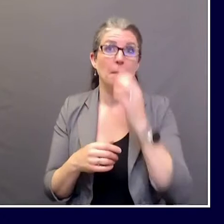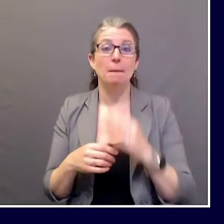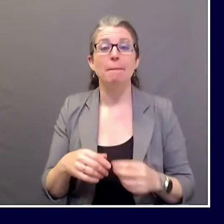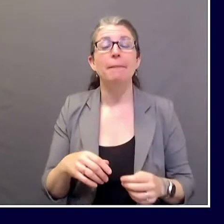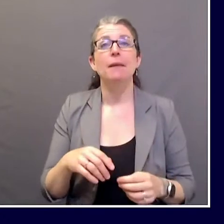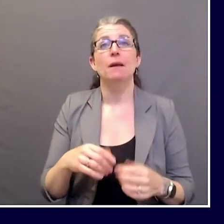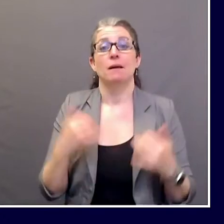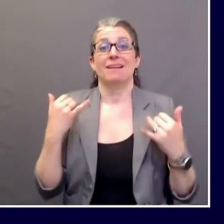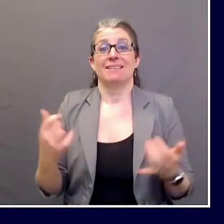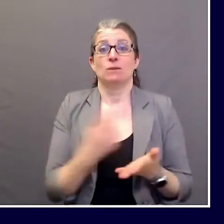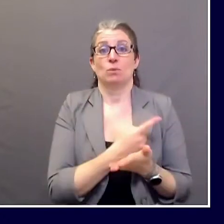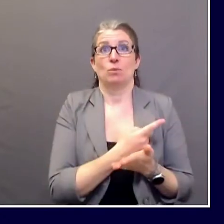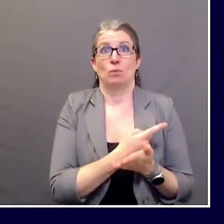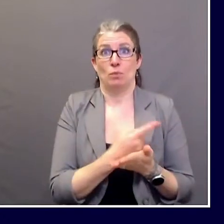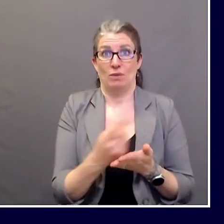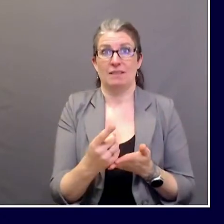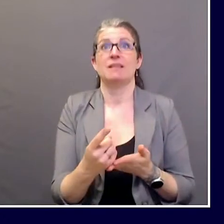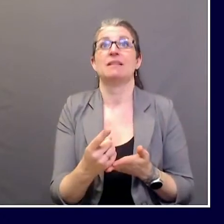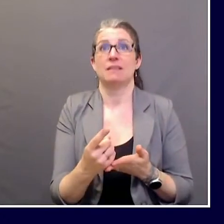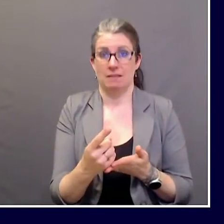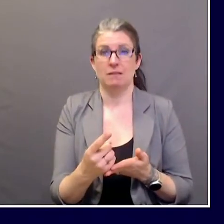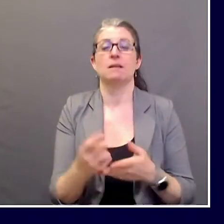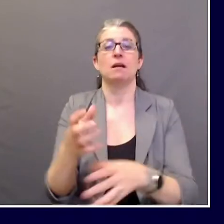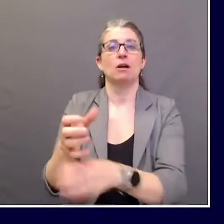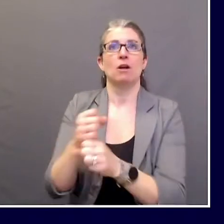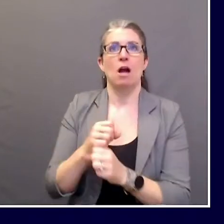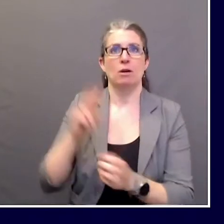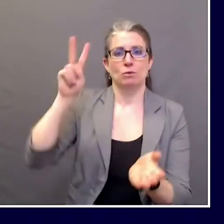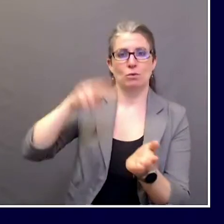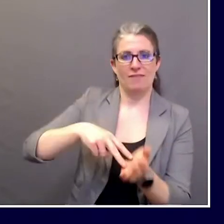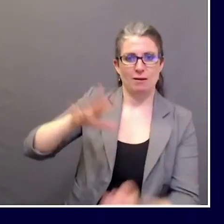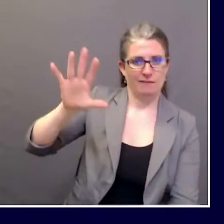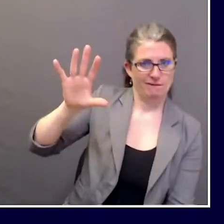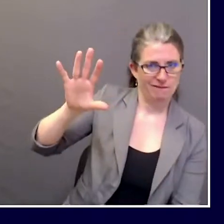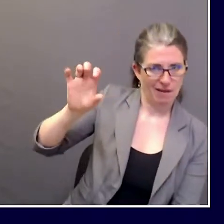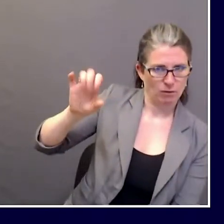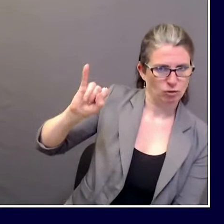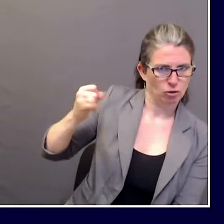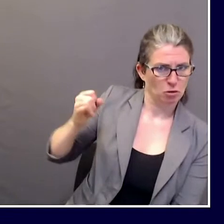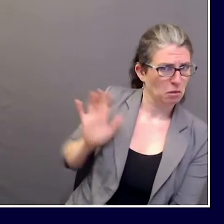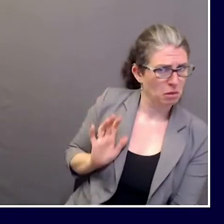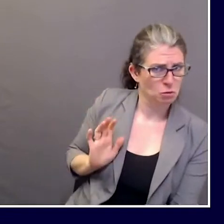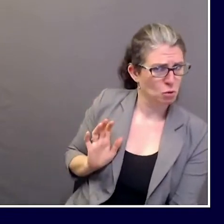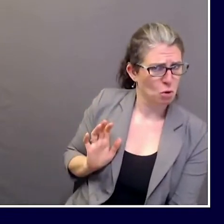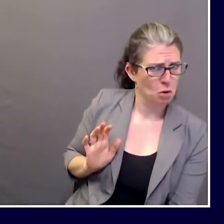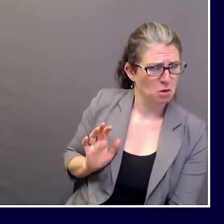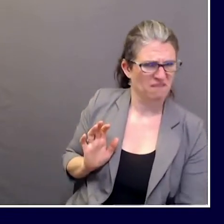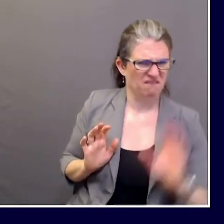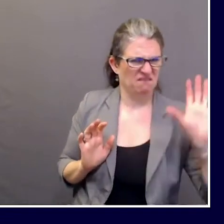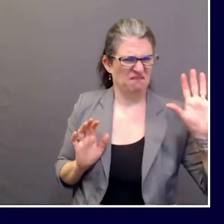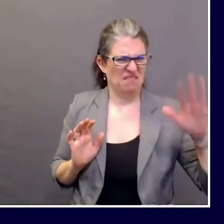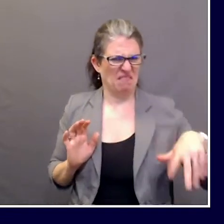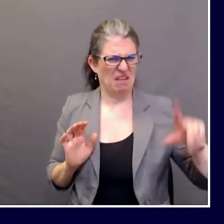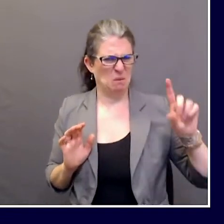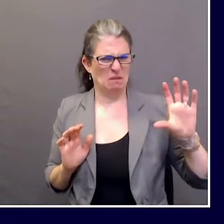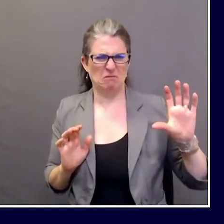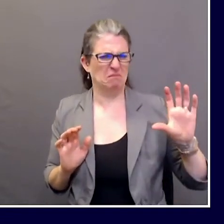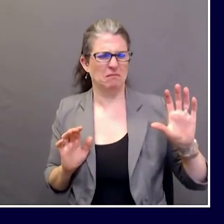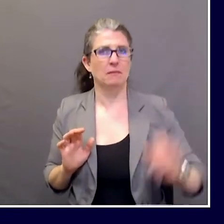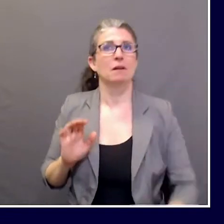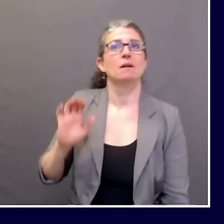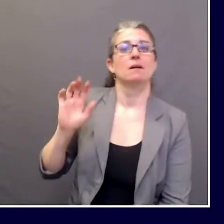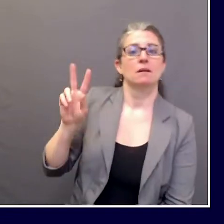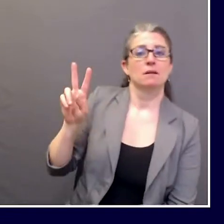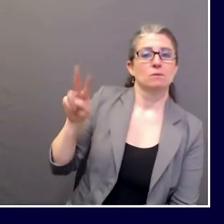distribute 2,500 Johnson & Johnson doses, and that is because of a scheduled slowdown in